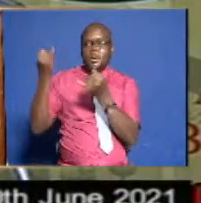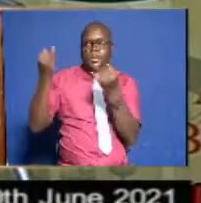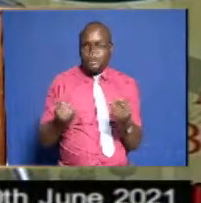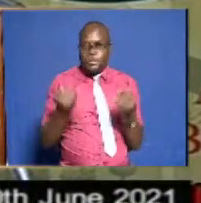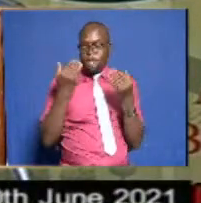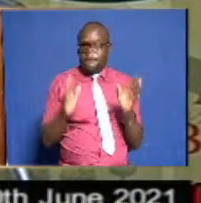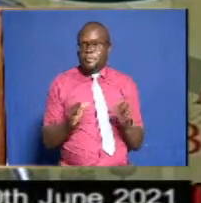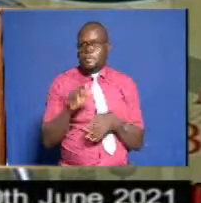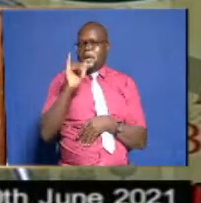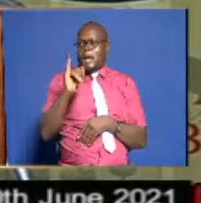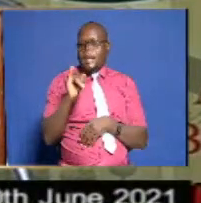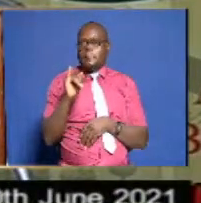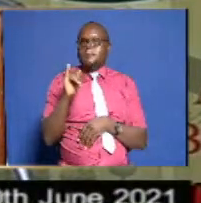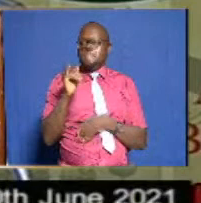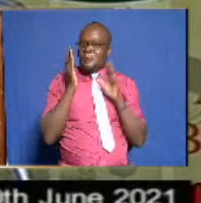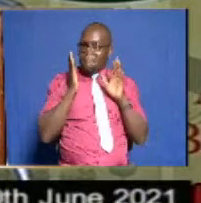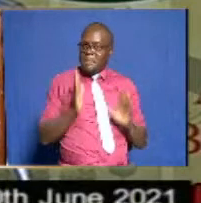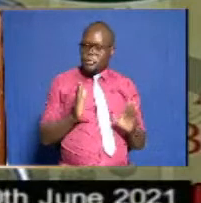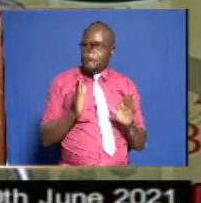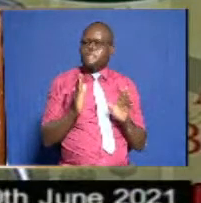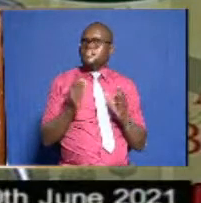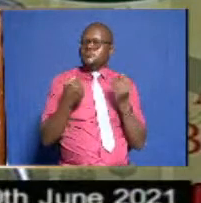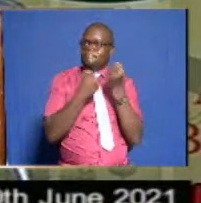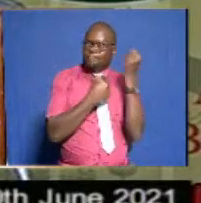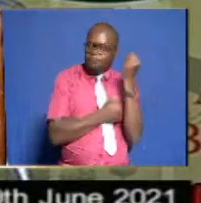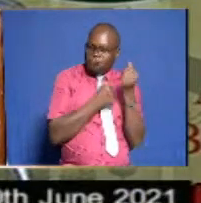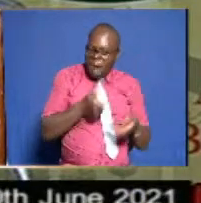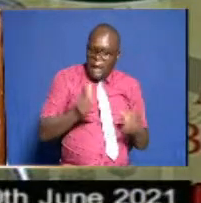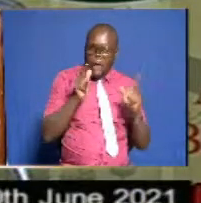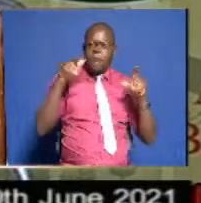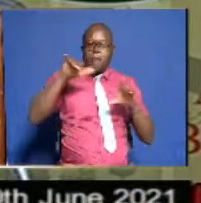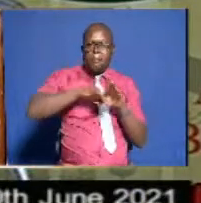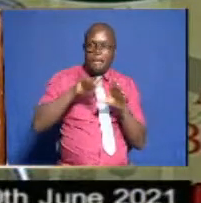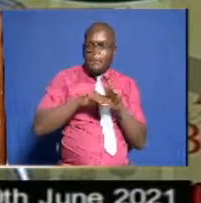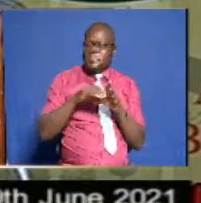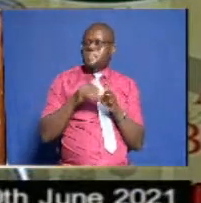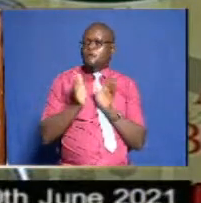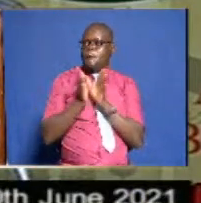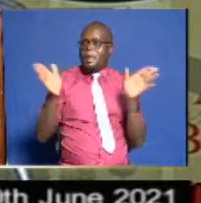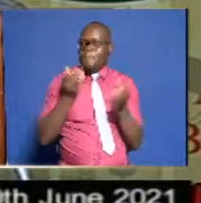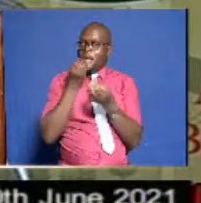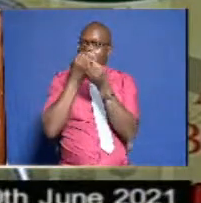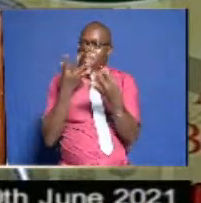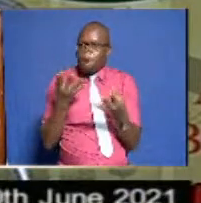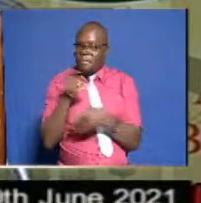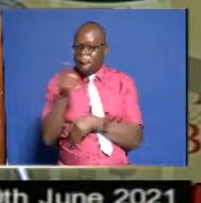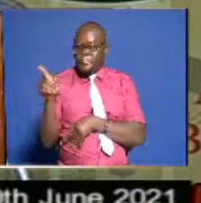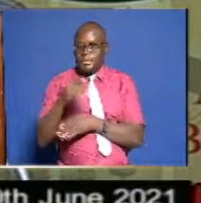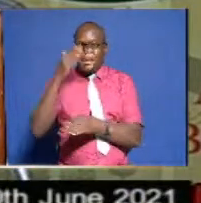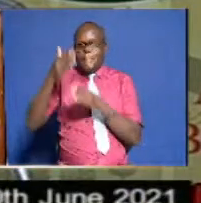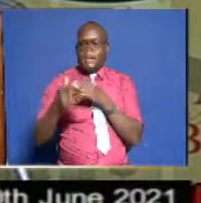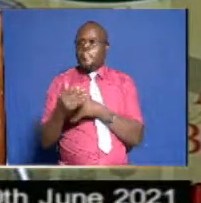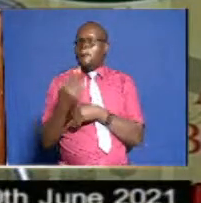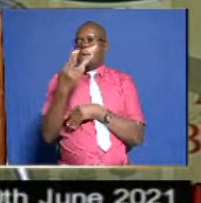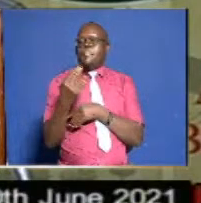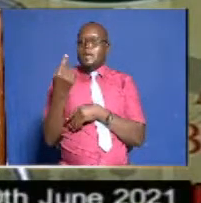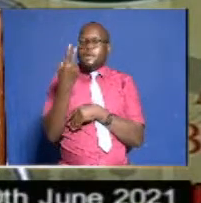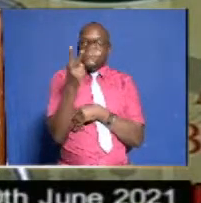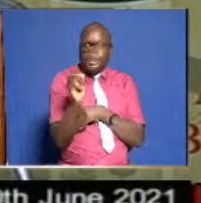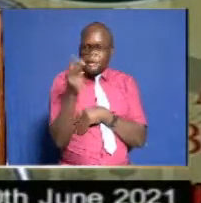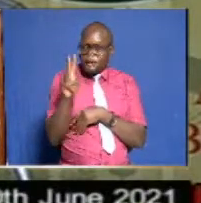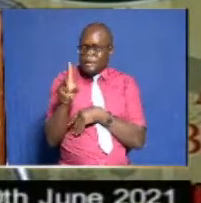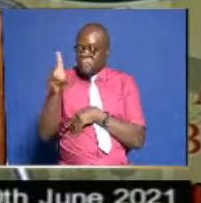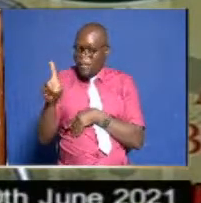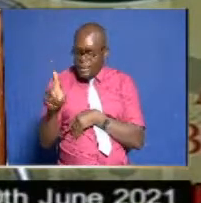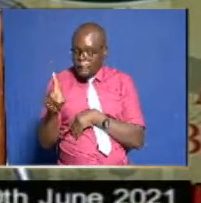the iWhistle, a platform that enables members of the public to volunteer information. As at the end of April 2021,